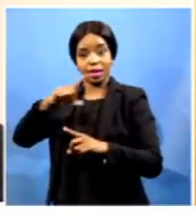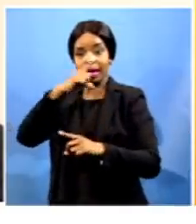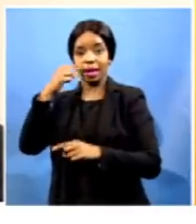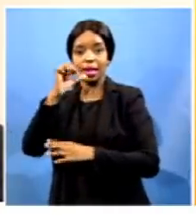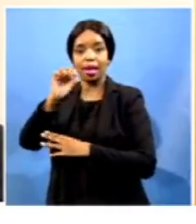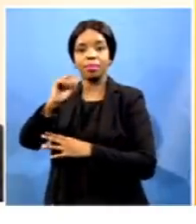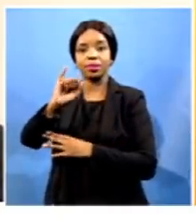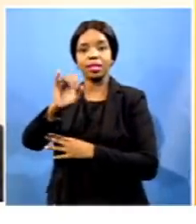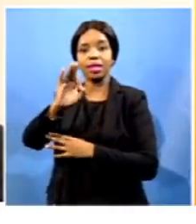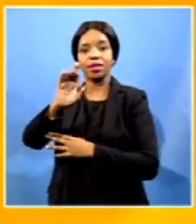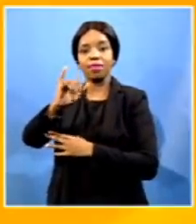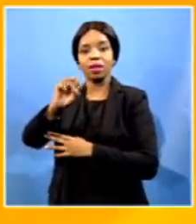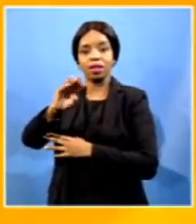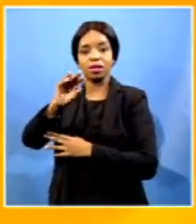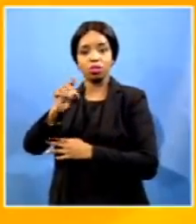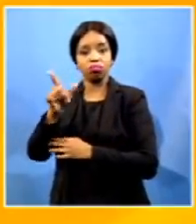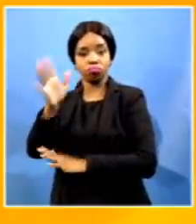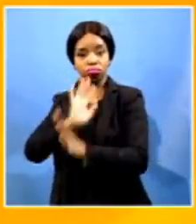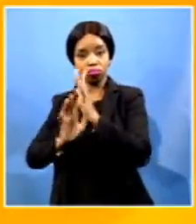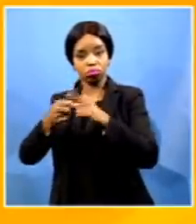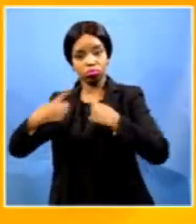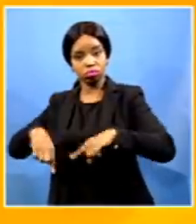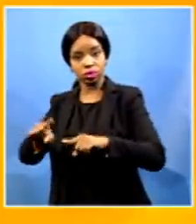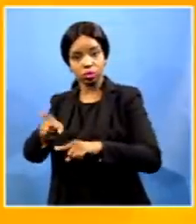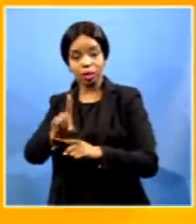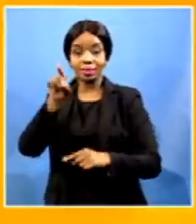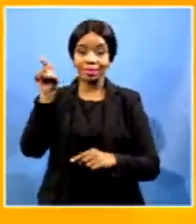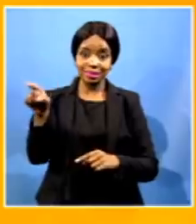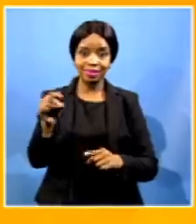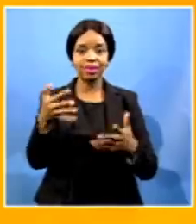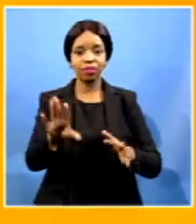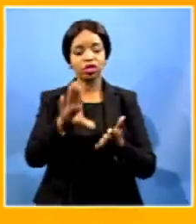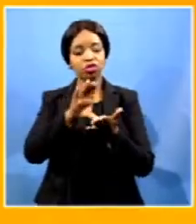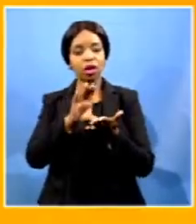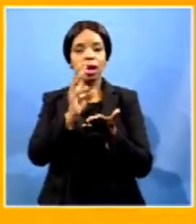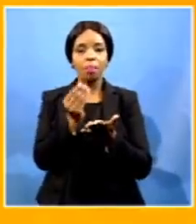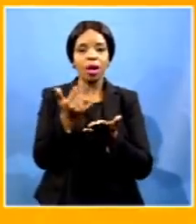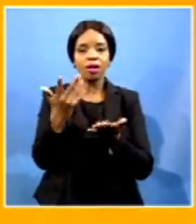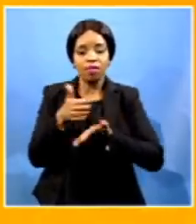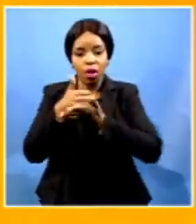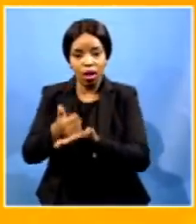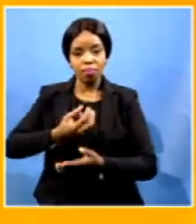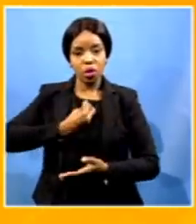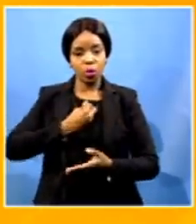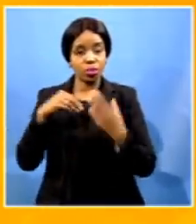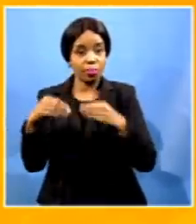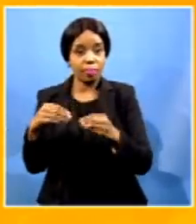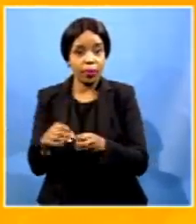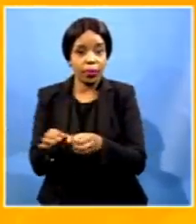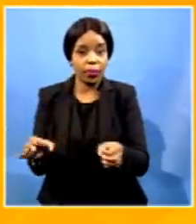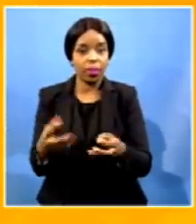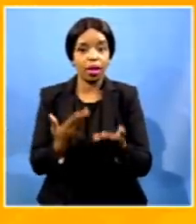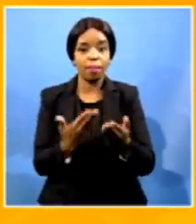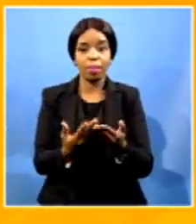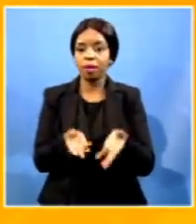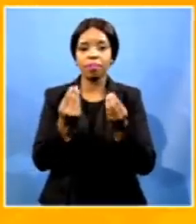National Youth Development Agency's Youth Micro Enterprise Relief Fund. It's aimed at assisting youth enterprises who might not qualify for other funds in various